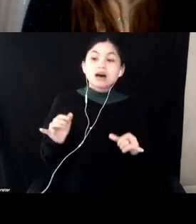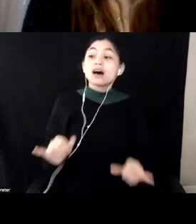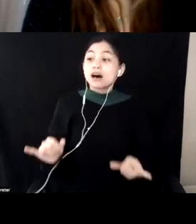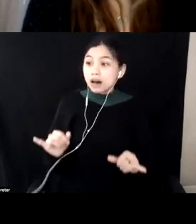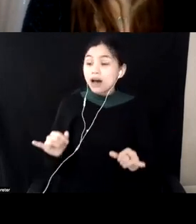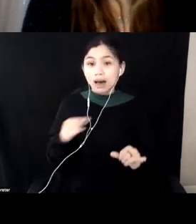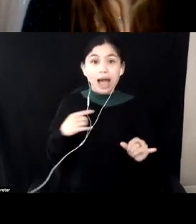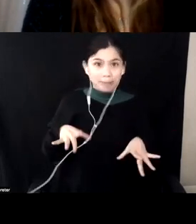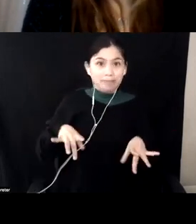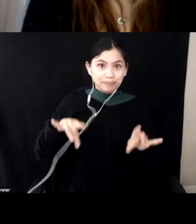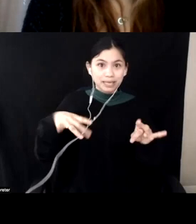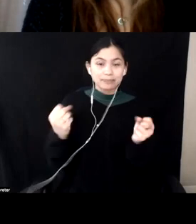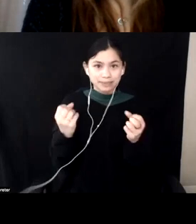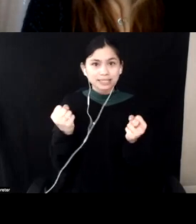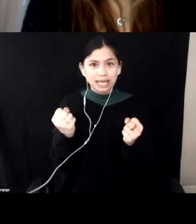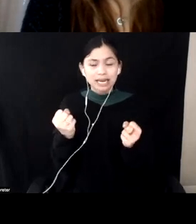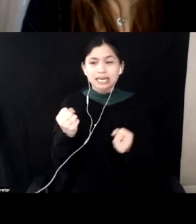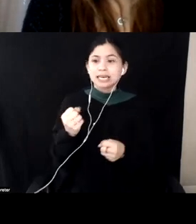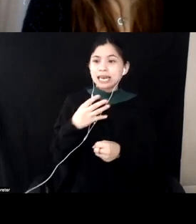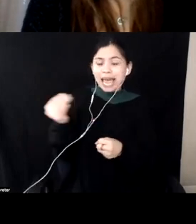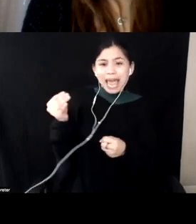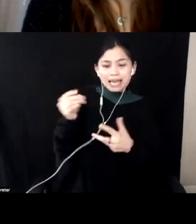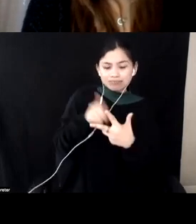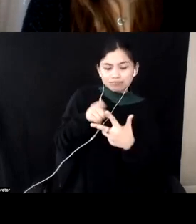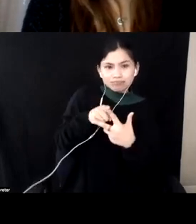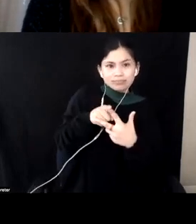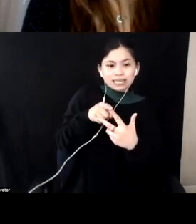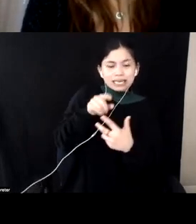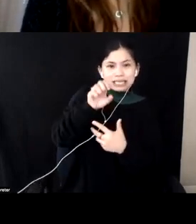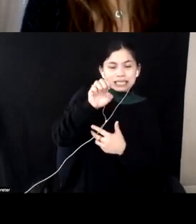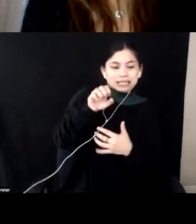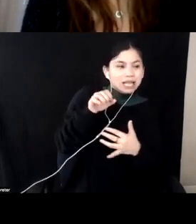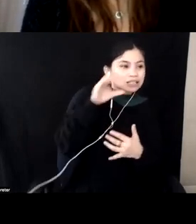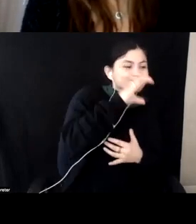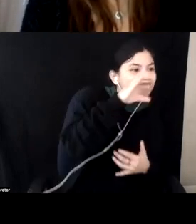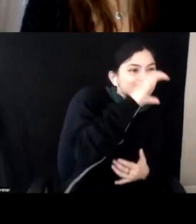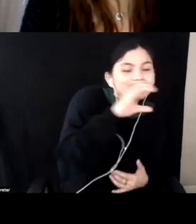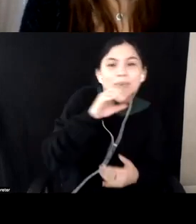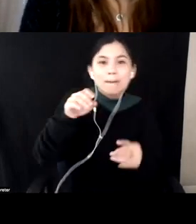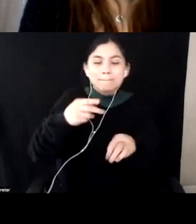did. Seek bilingual and culturally inclusive resources.